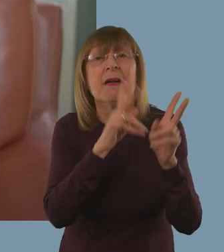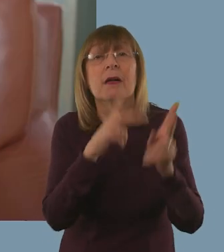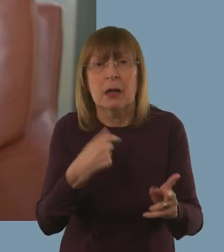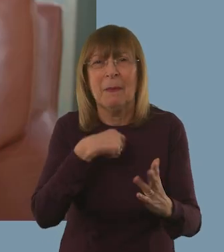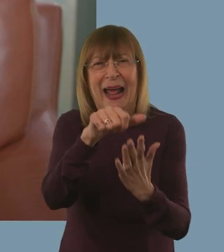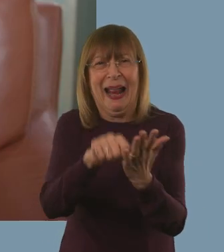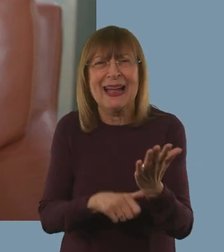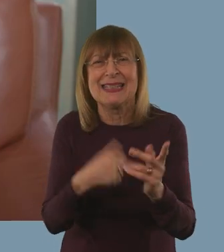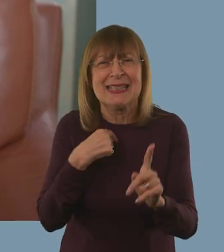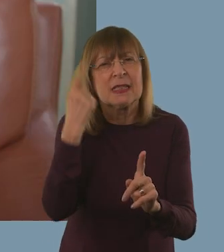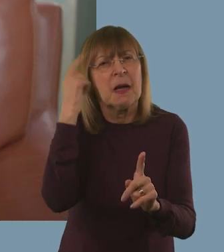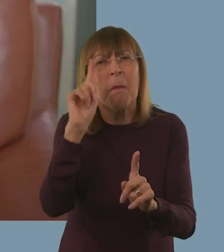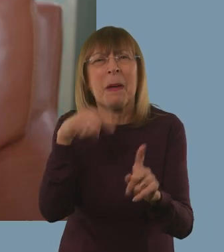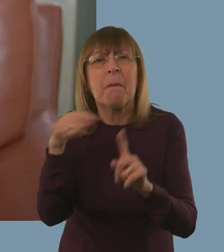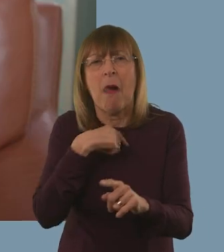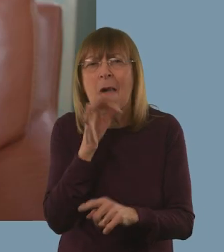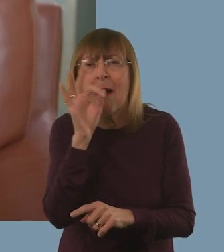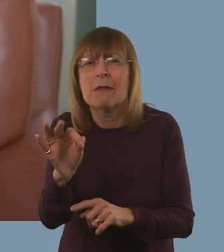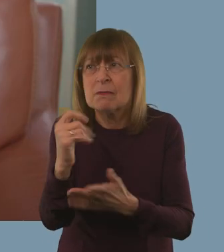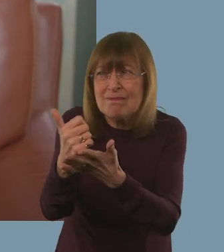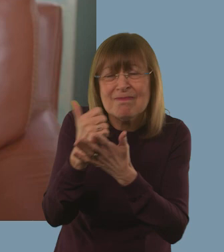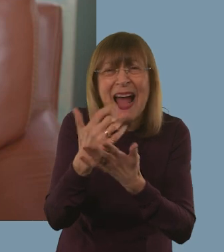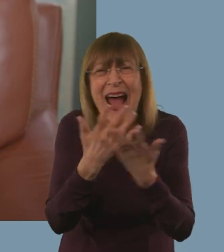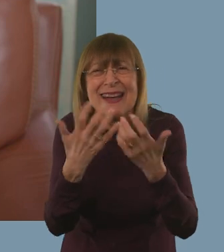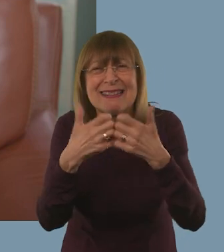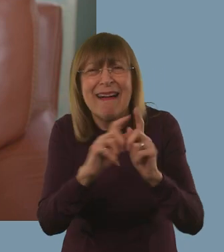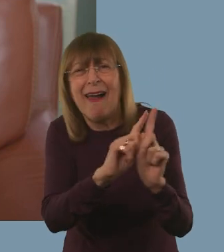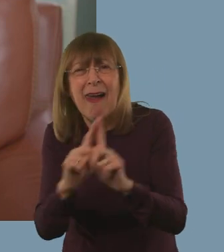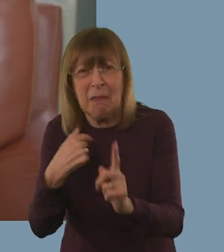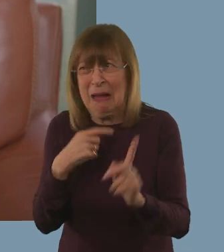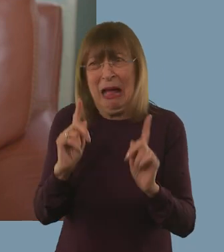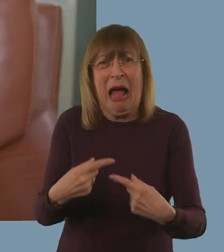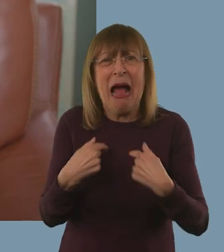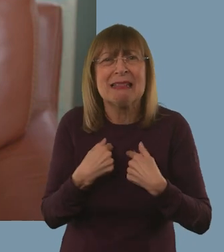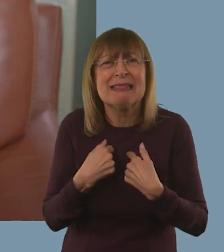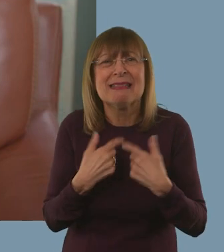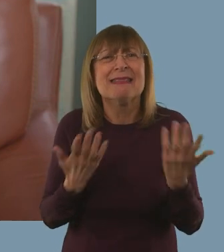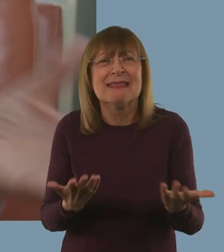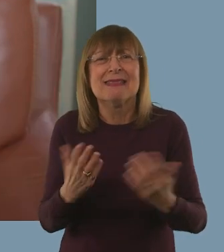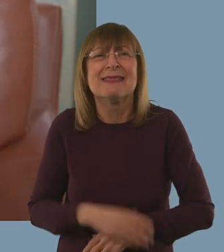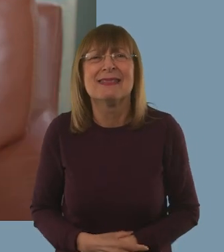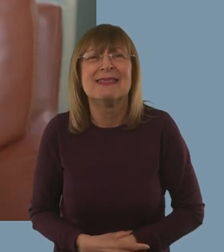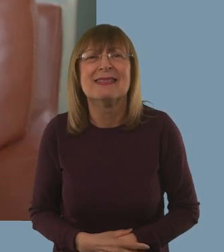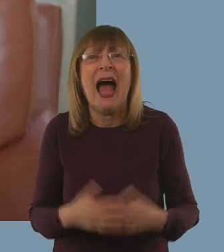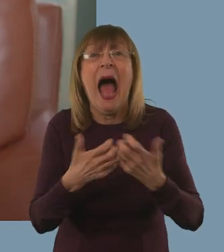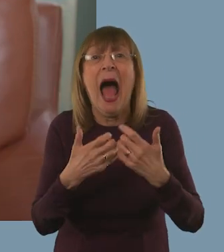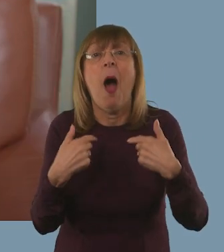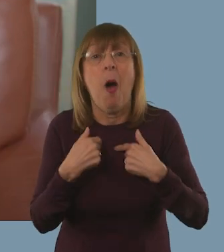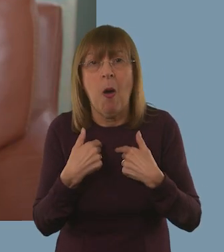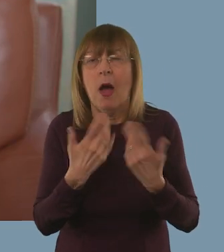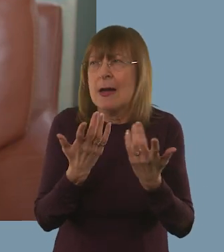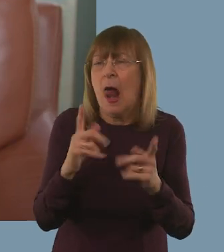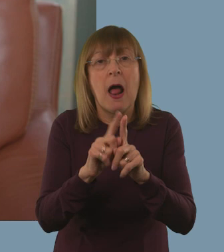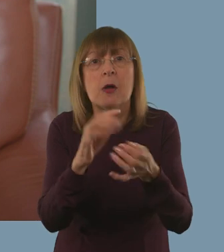actually when Nick died, I actually made a list of people who I could go to who'd be good for like technical jobs that I couldn't do, or could